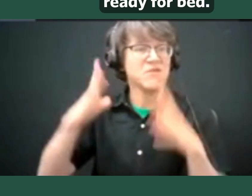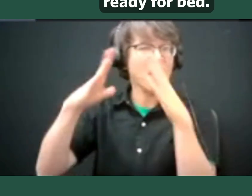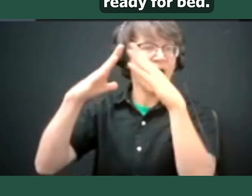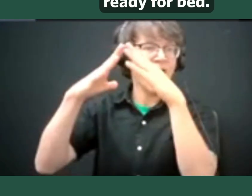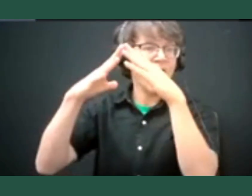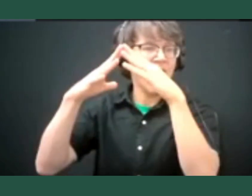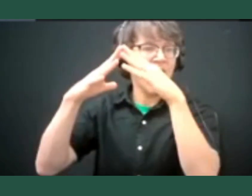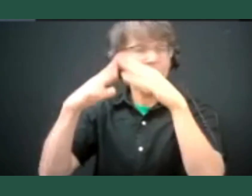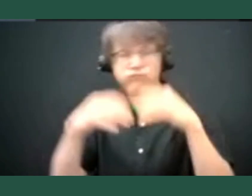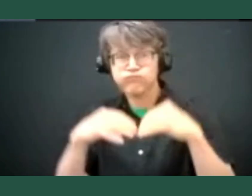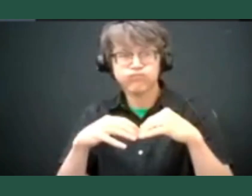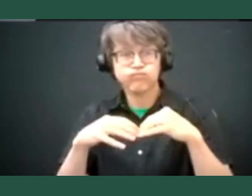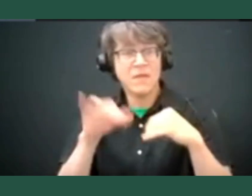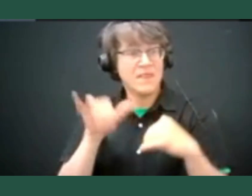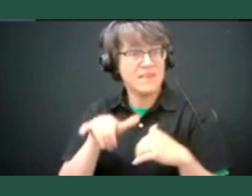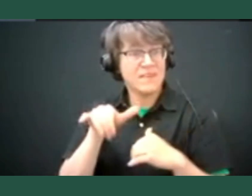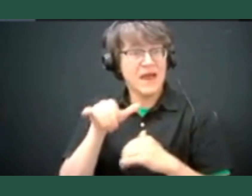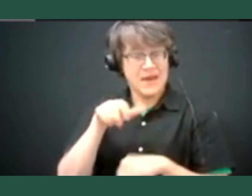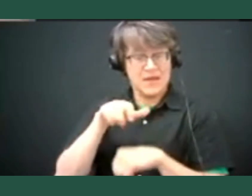ready for bed. So